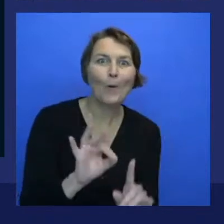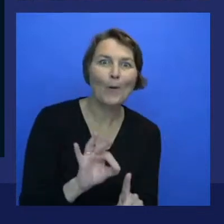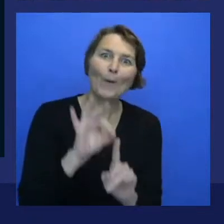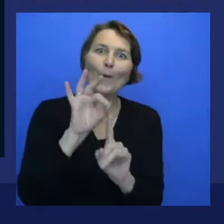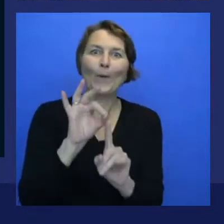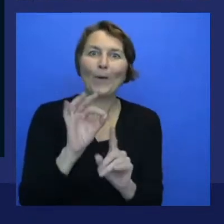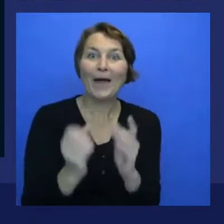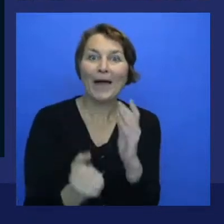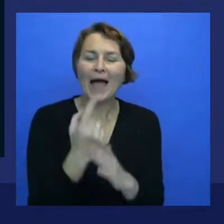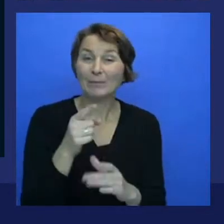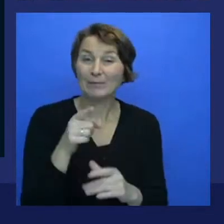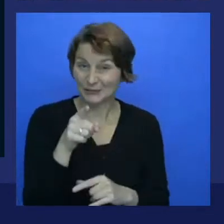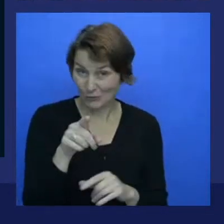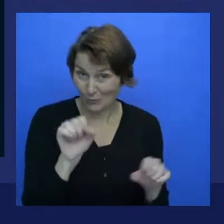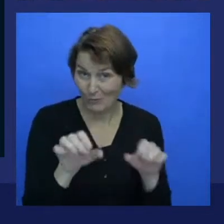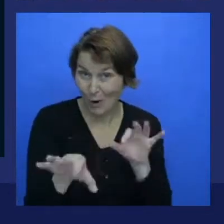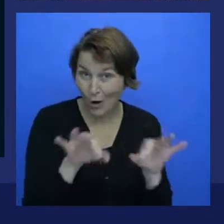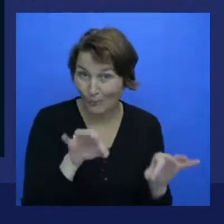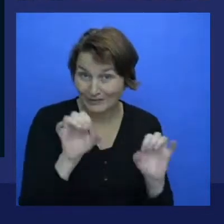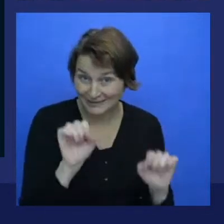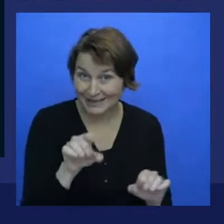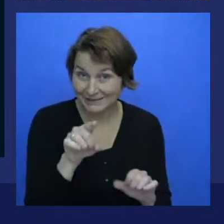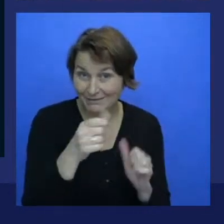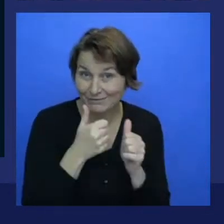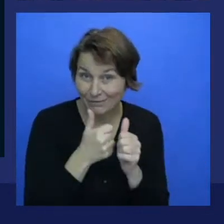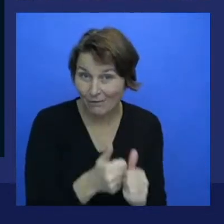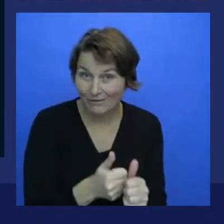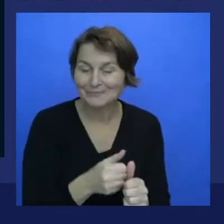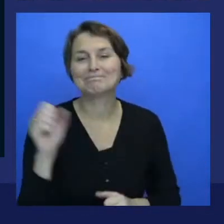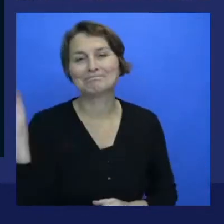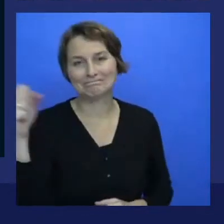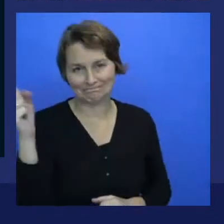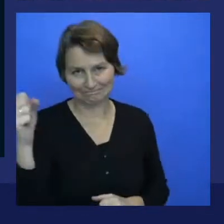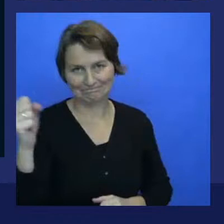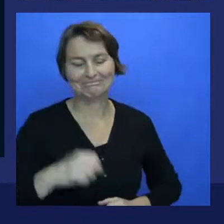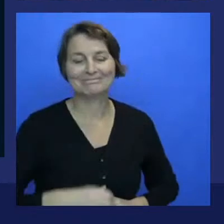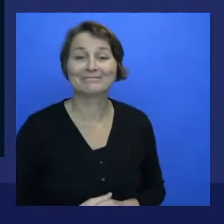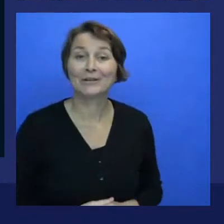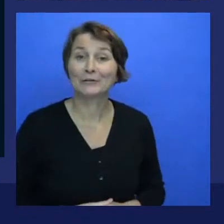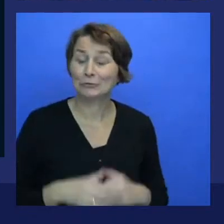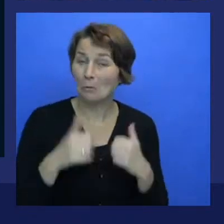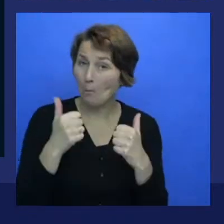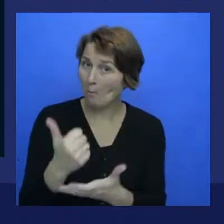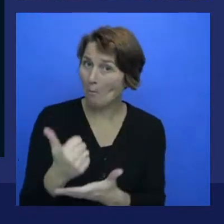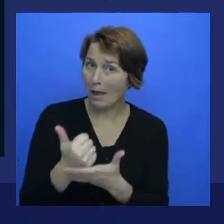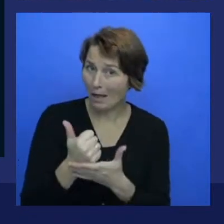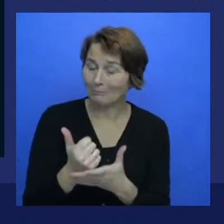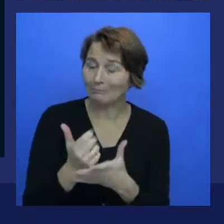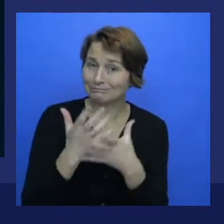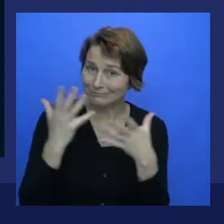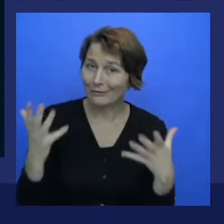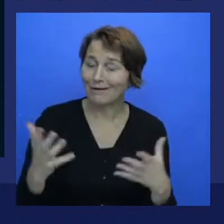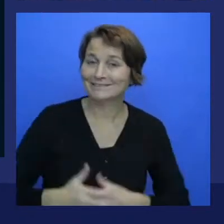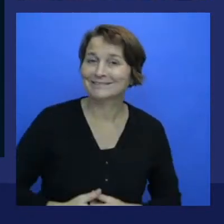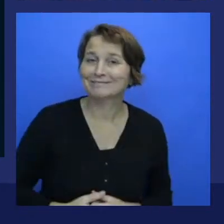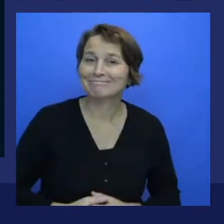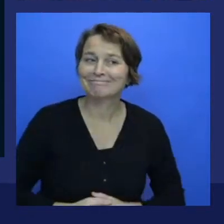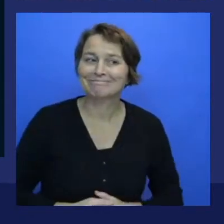have. Yeah, exactly. Well, it sounds really useful, I have to say.